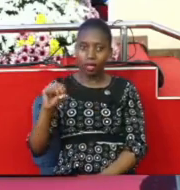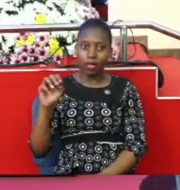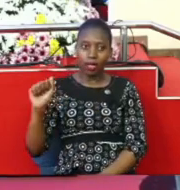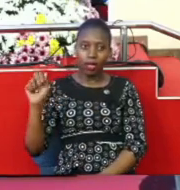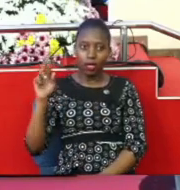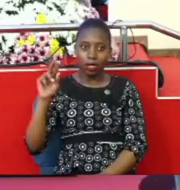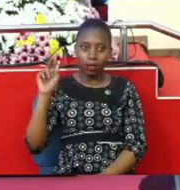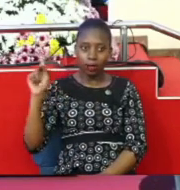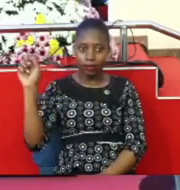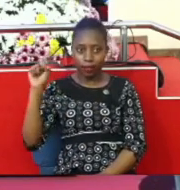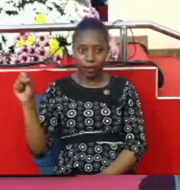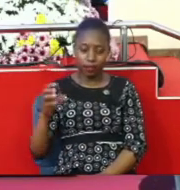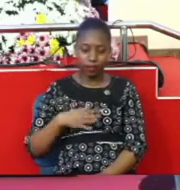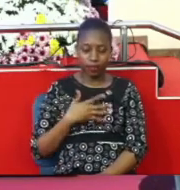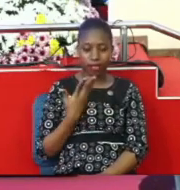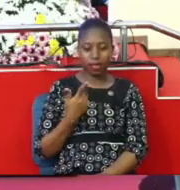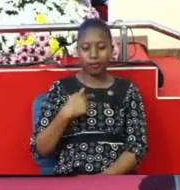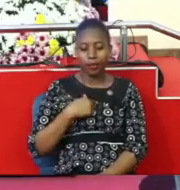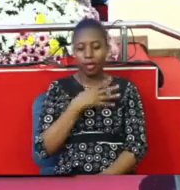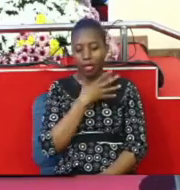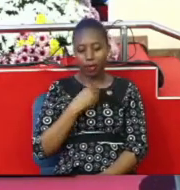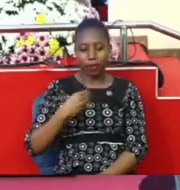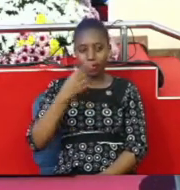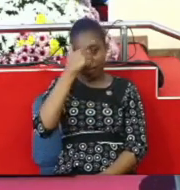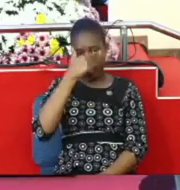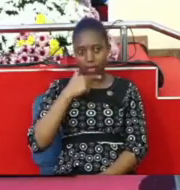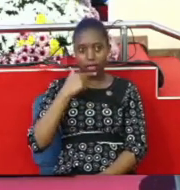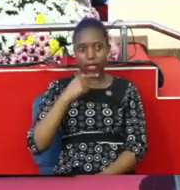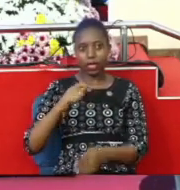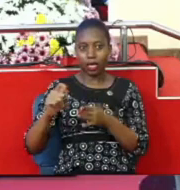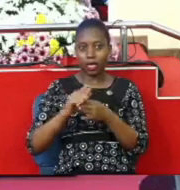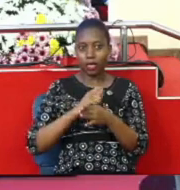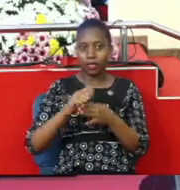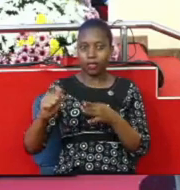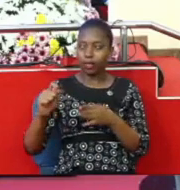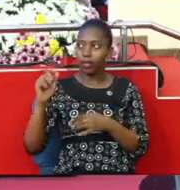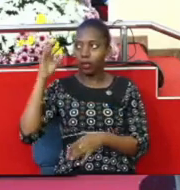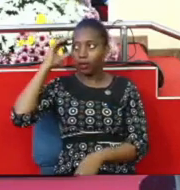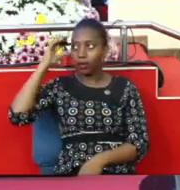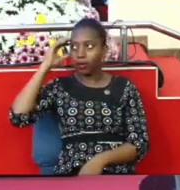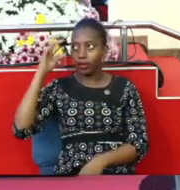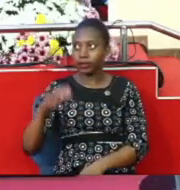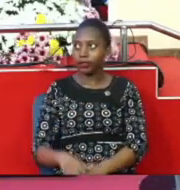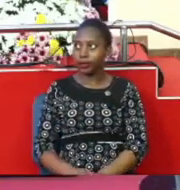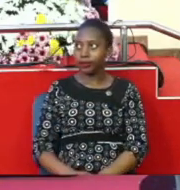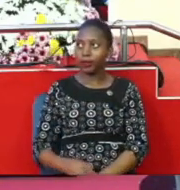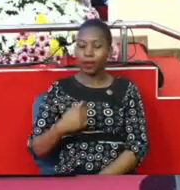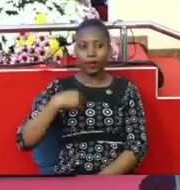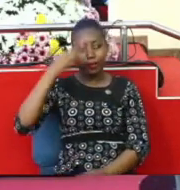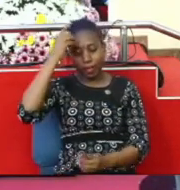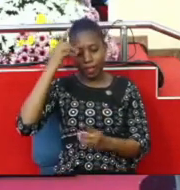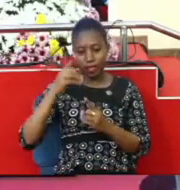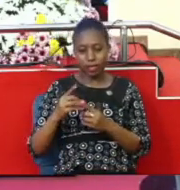High School or Thika Technical. Those are the schools I wanted. Nilitaka shule pale taasisi ya pale Thika, hiyo ndio shule nilizipenda. So I decided I would